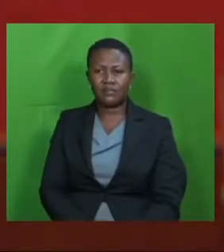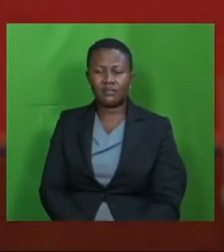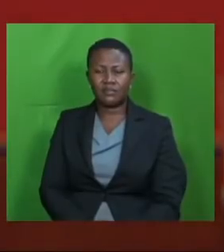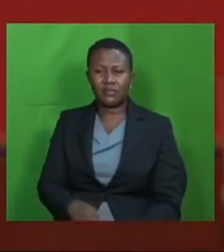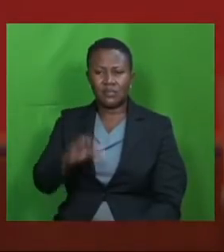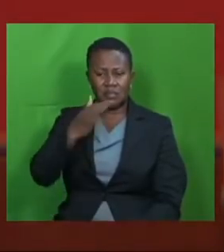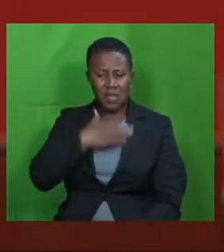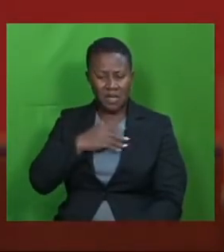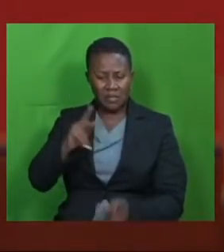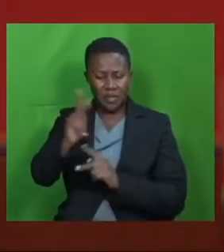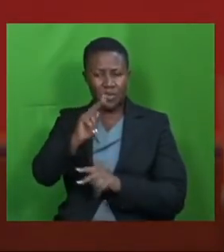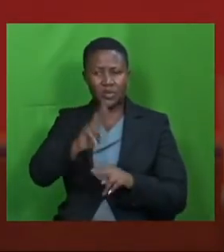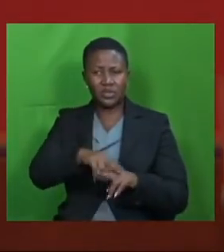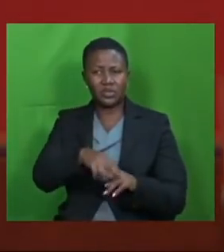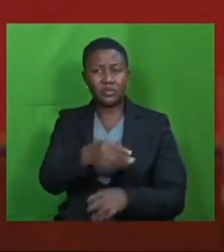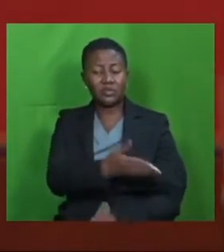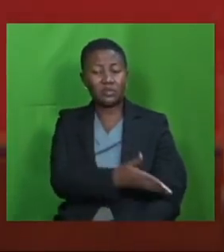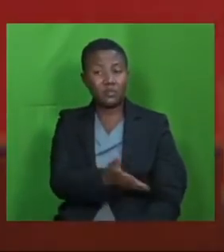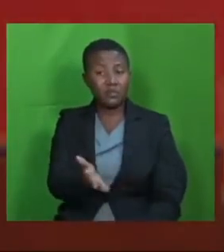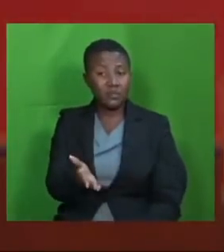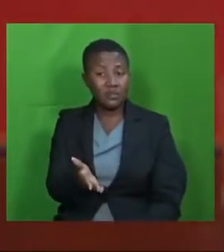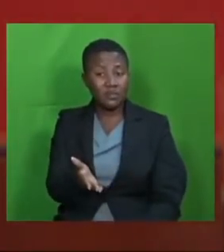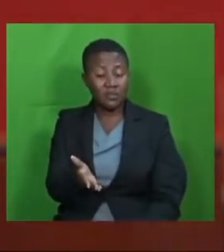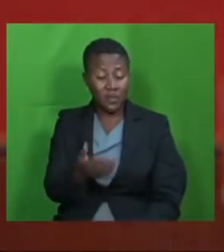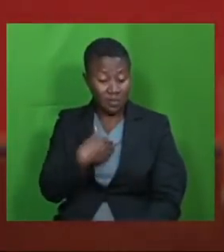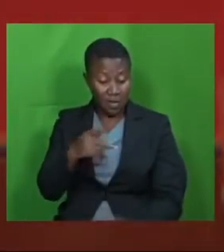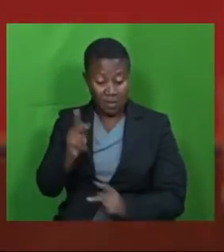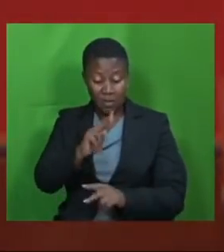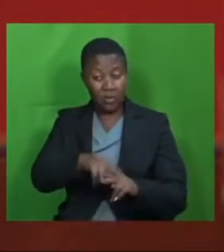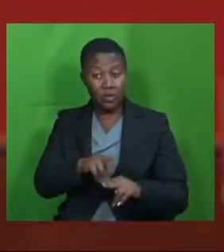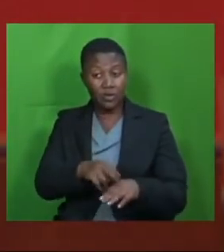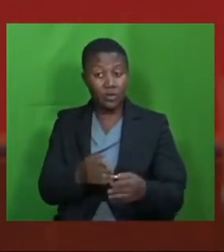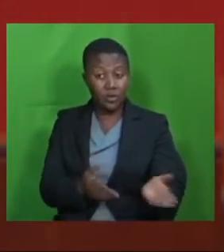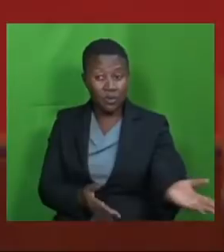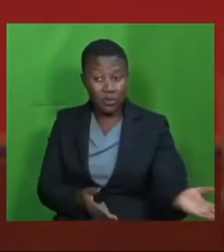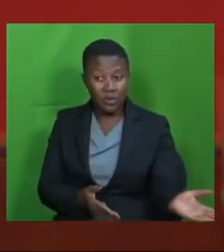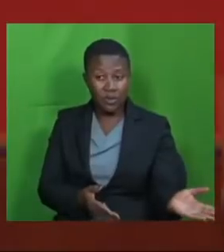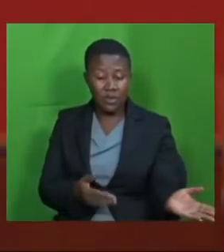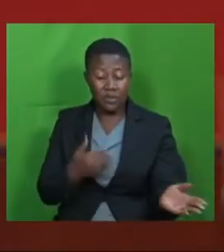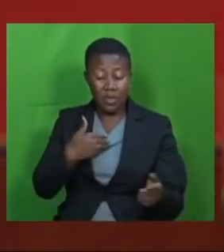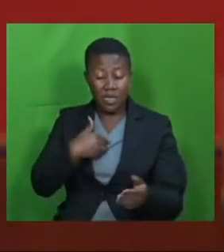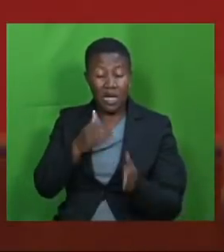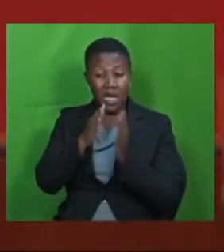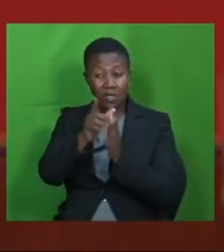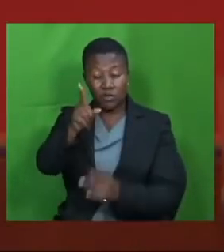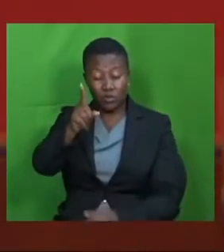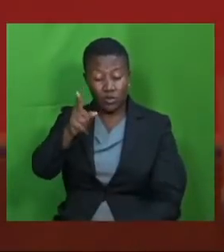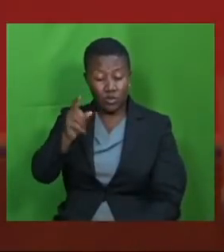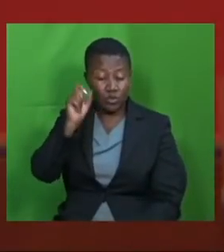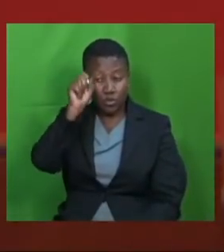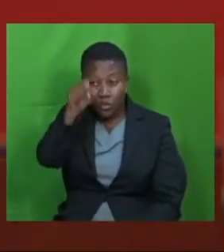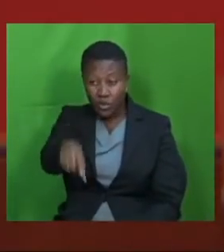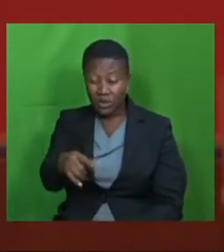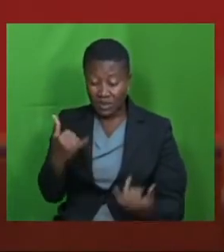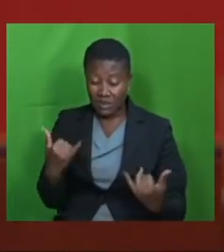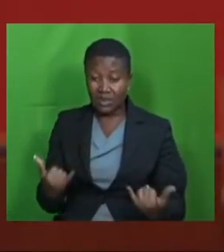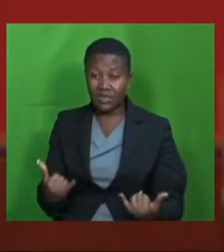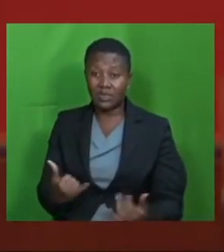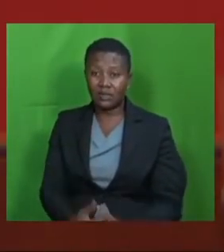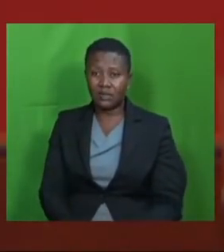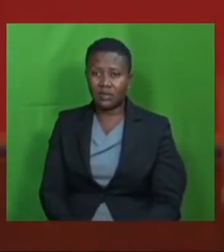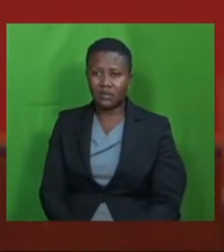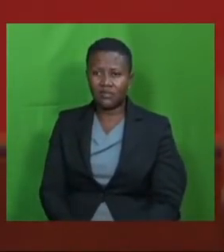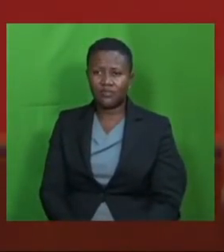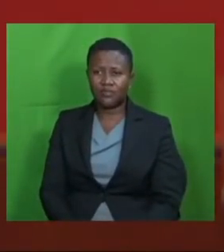chamber. Mr. Speaker, my colleagues are in the chamber. I invite you to put the question now. Put the question now. They are in the